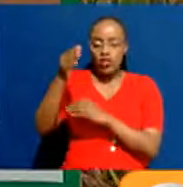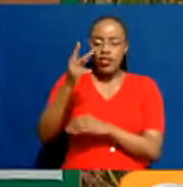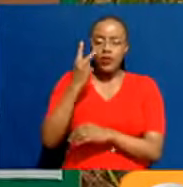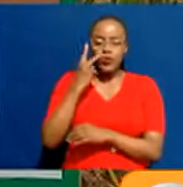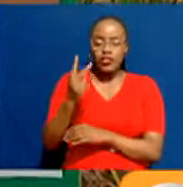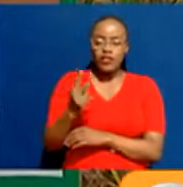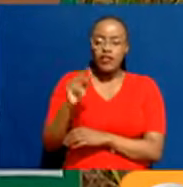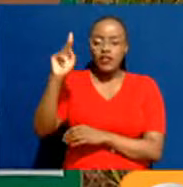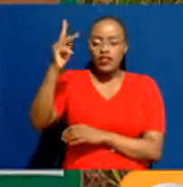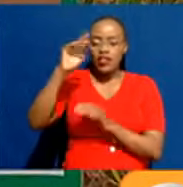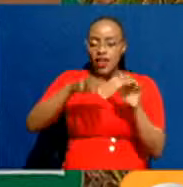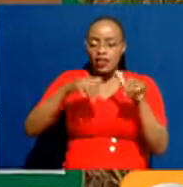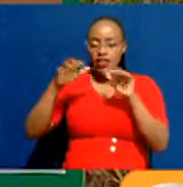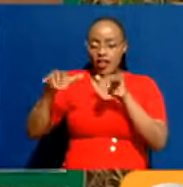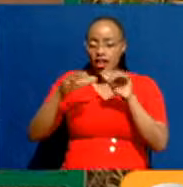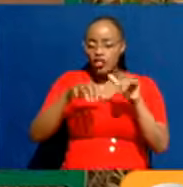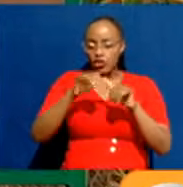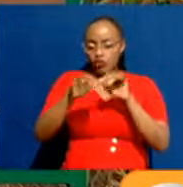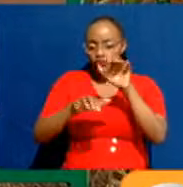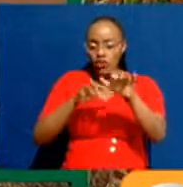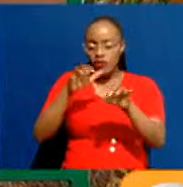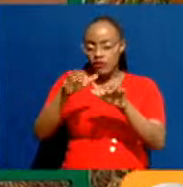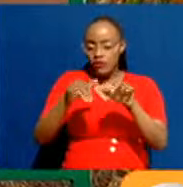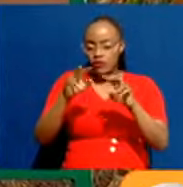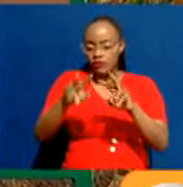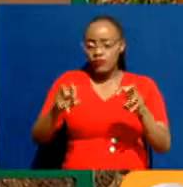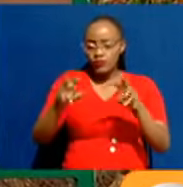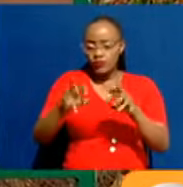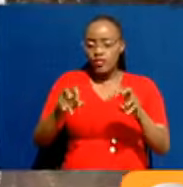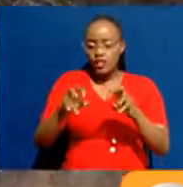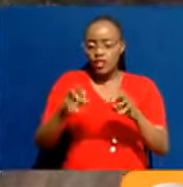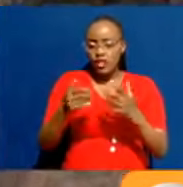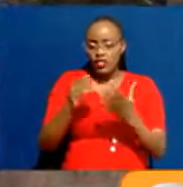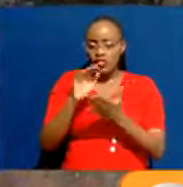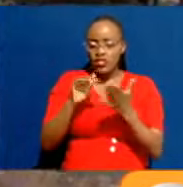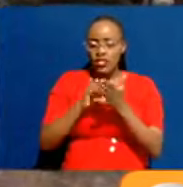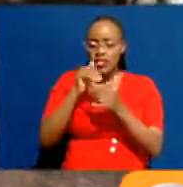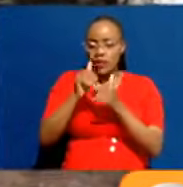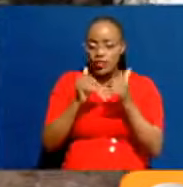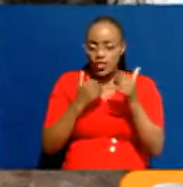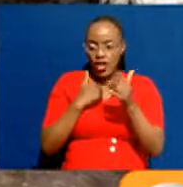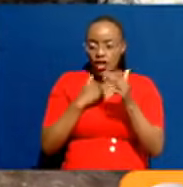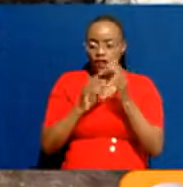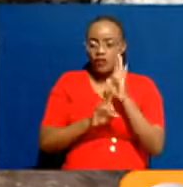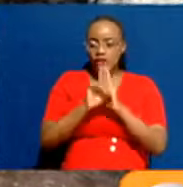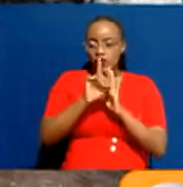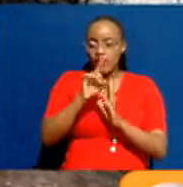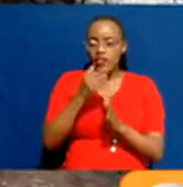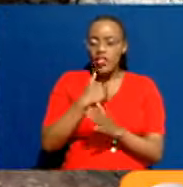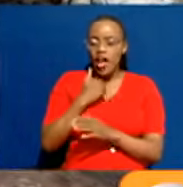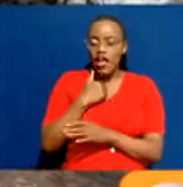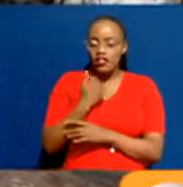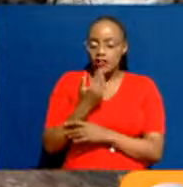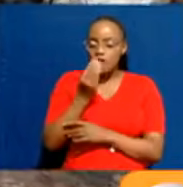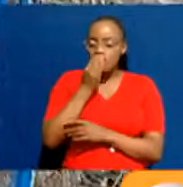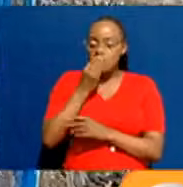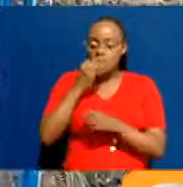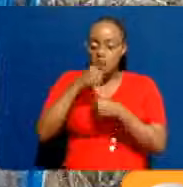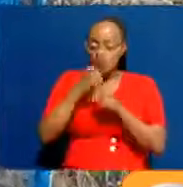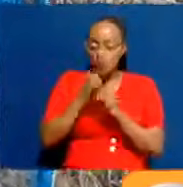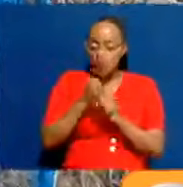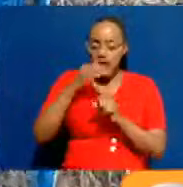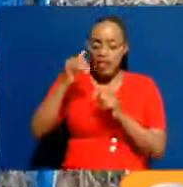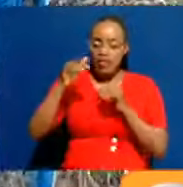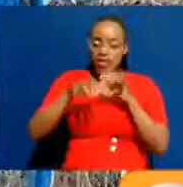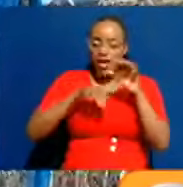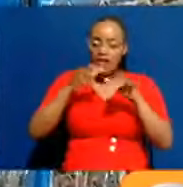The Kenya Agricultural Livestock and Research Organization, Kalro, has developed this fattening feedlot technology to help